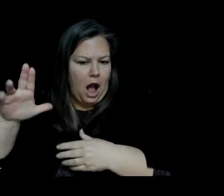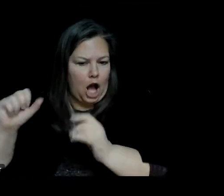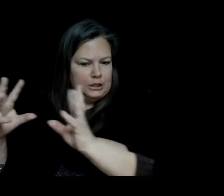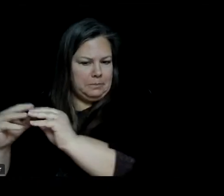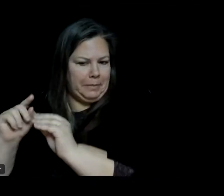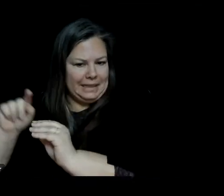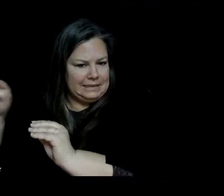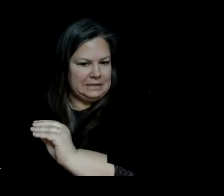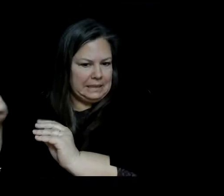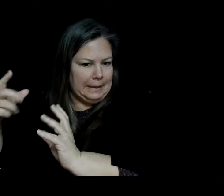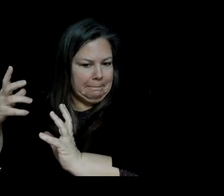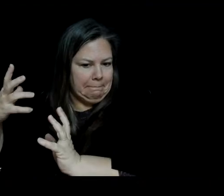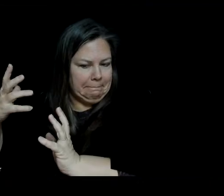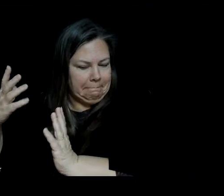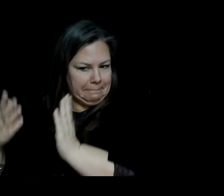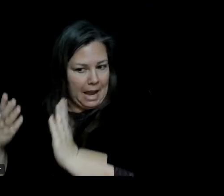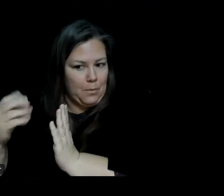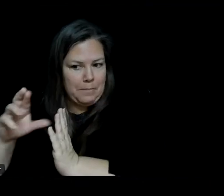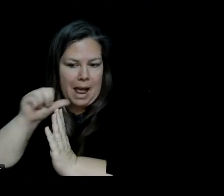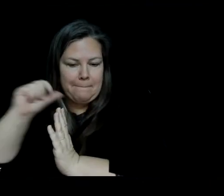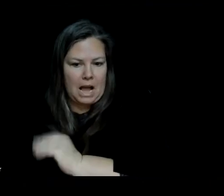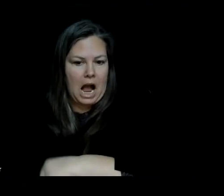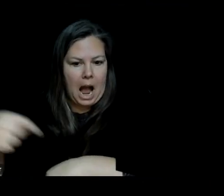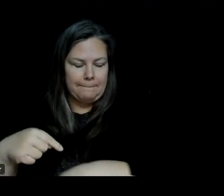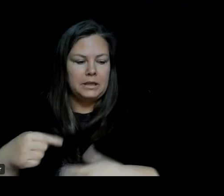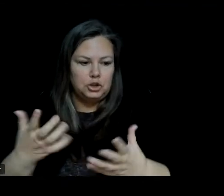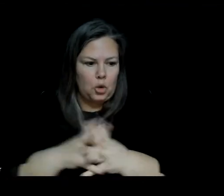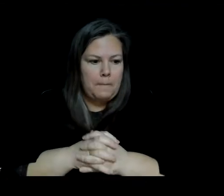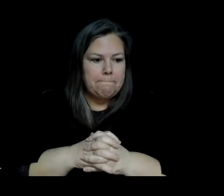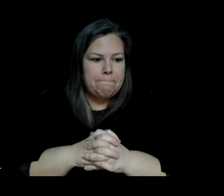he may or may not be able to make it.